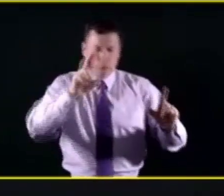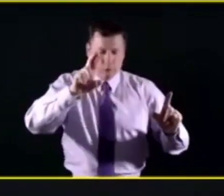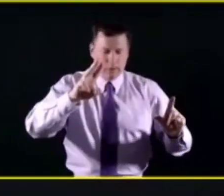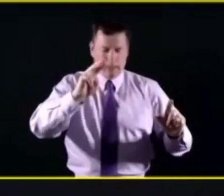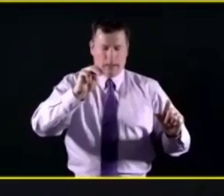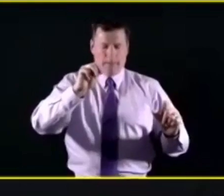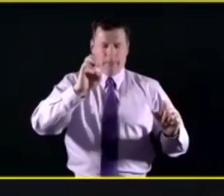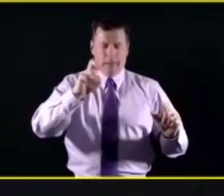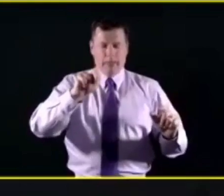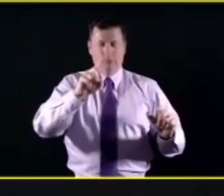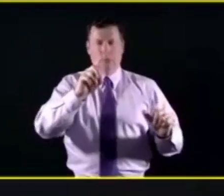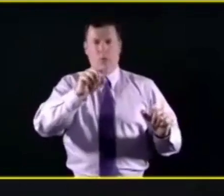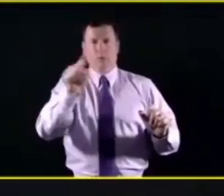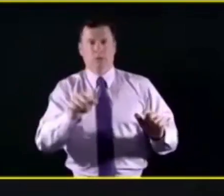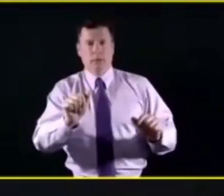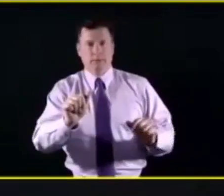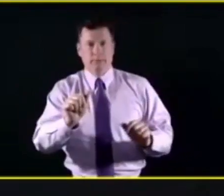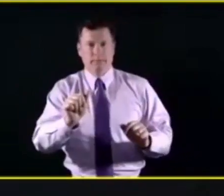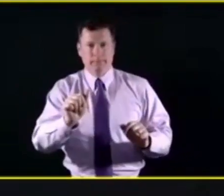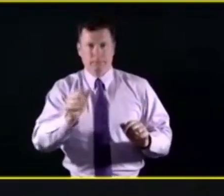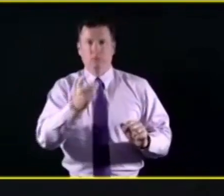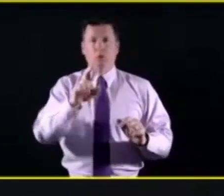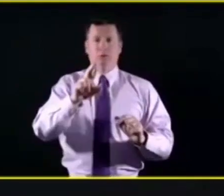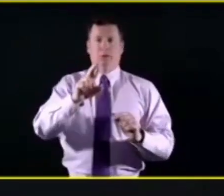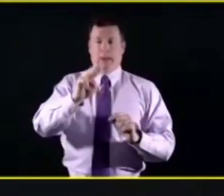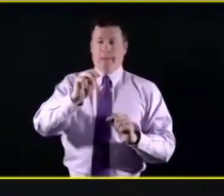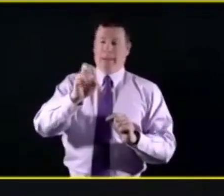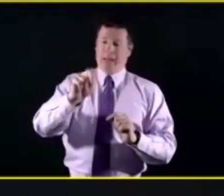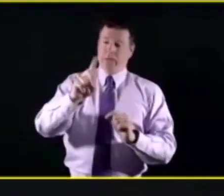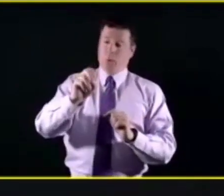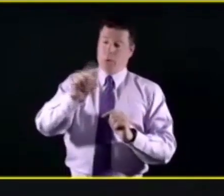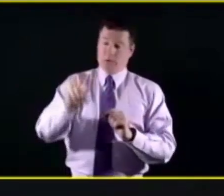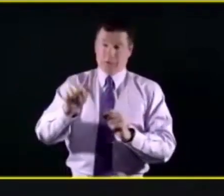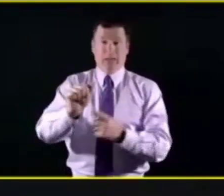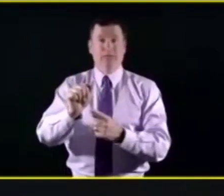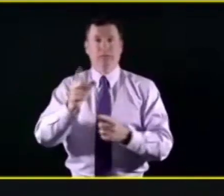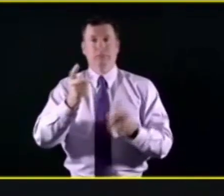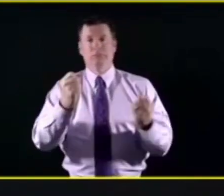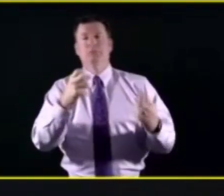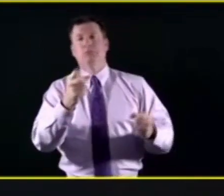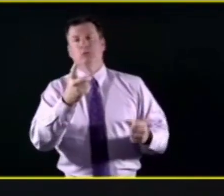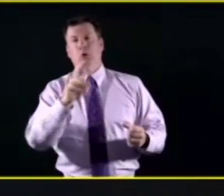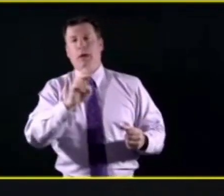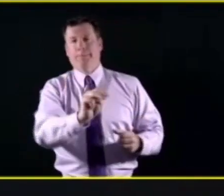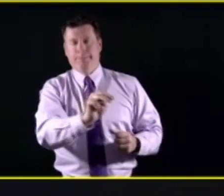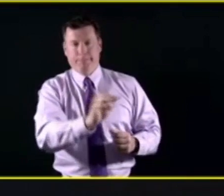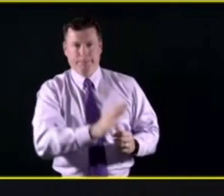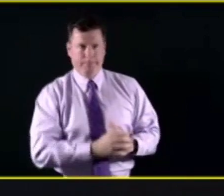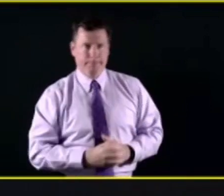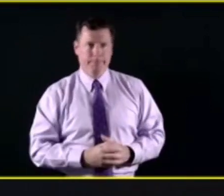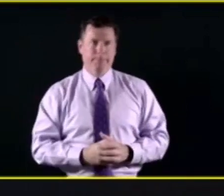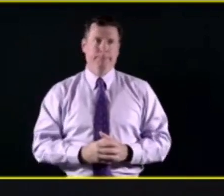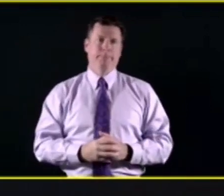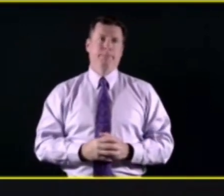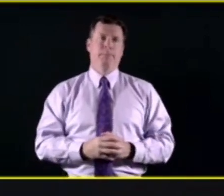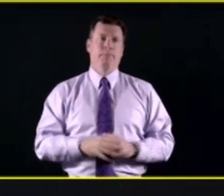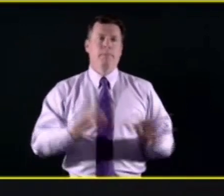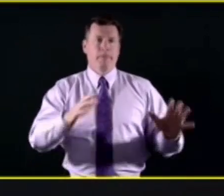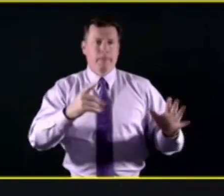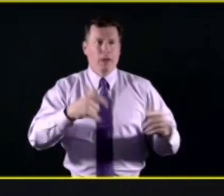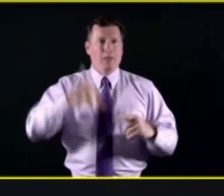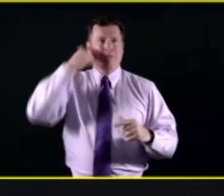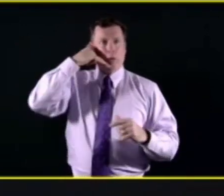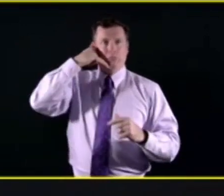our partners at both Rochester Regional and at the U of R. Today is indeed a momentous occasion for us because we have